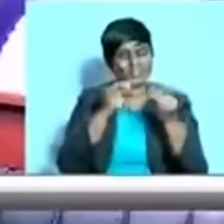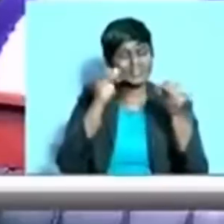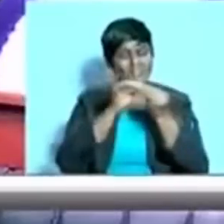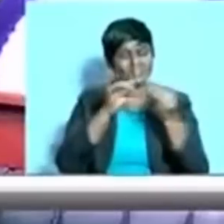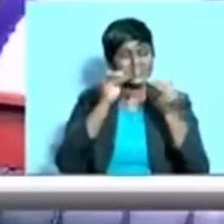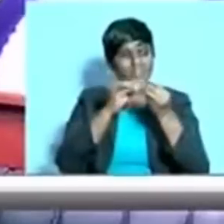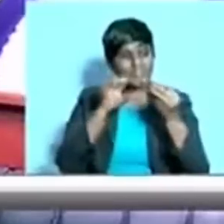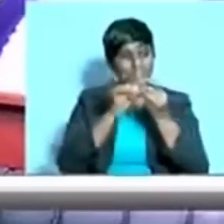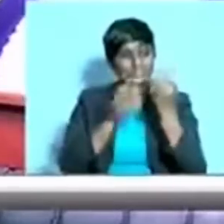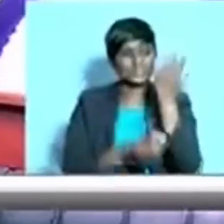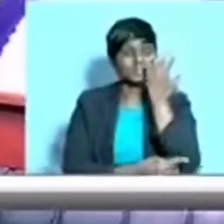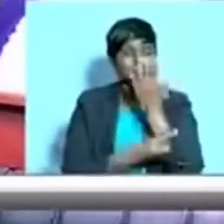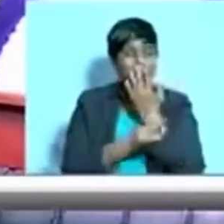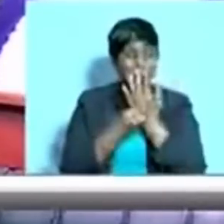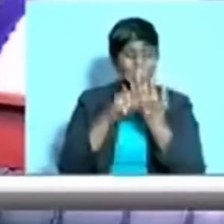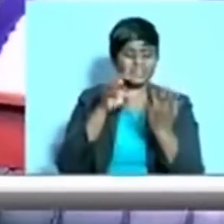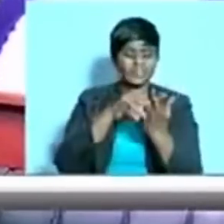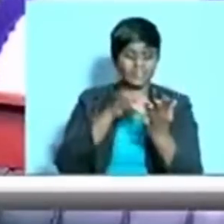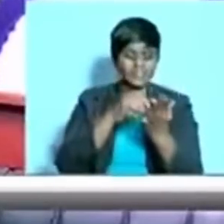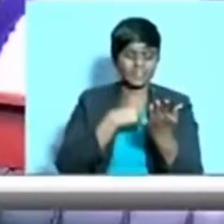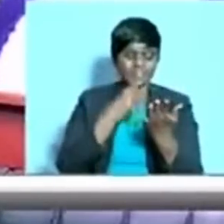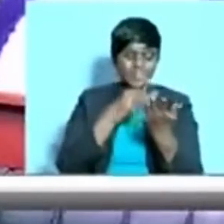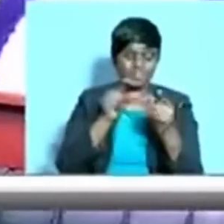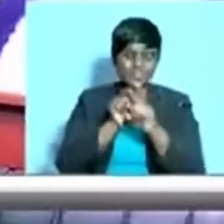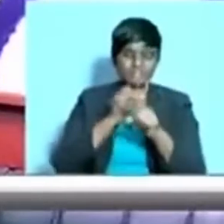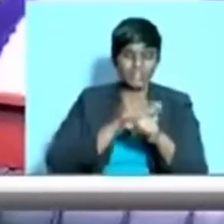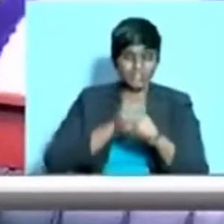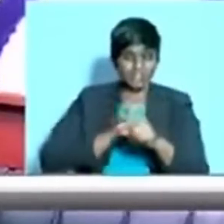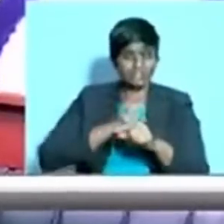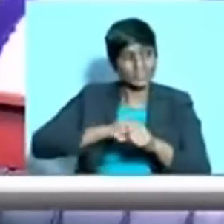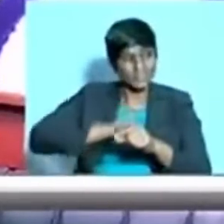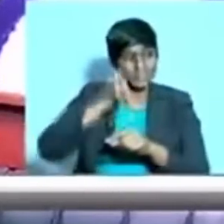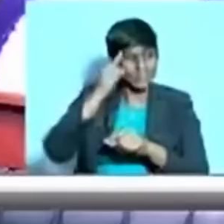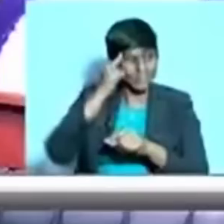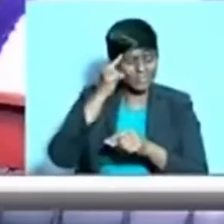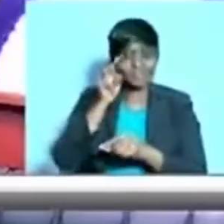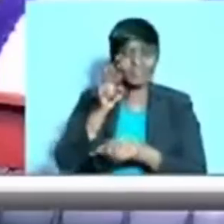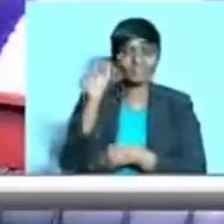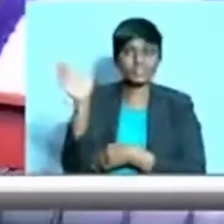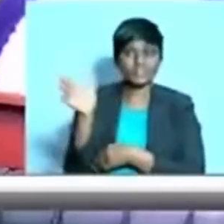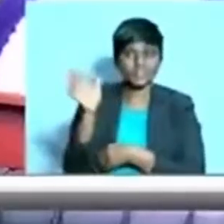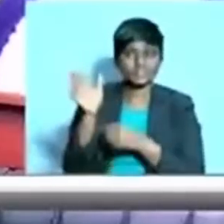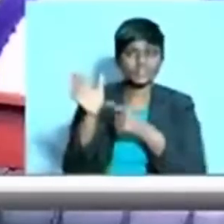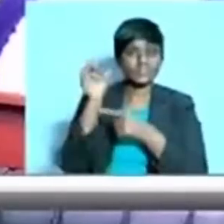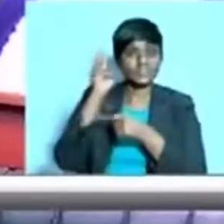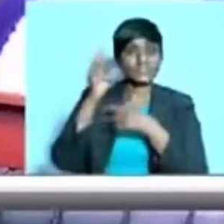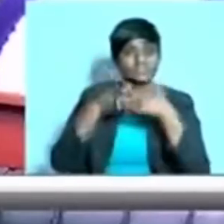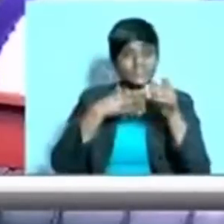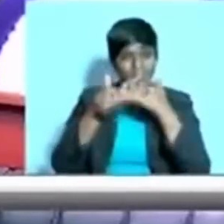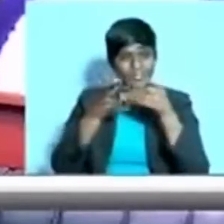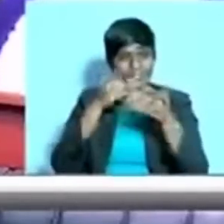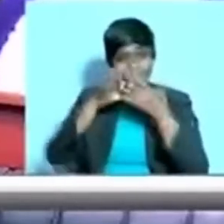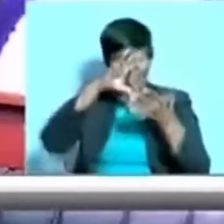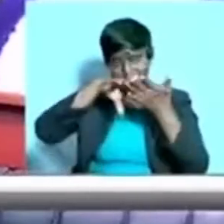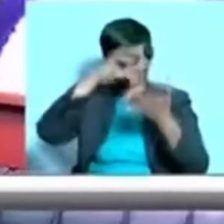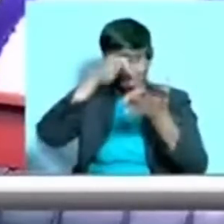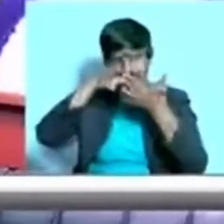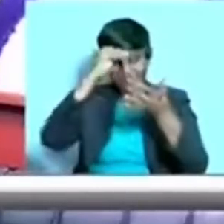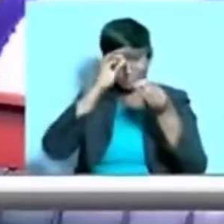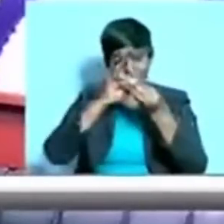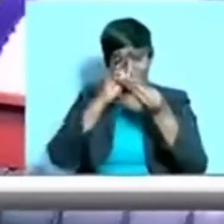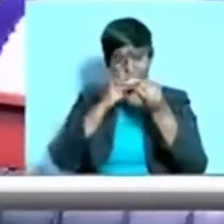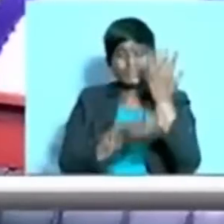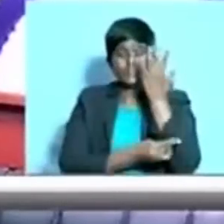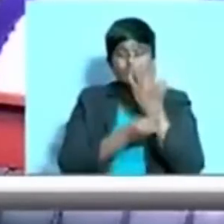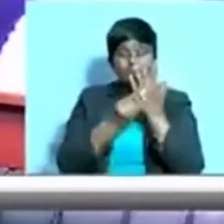of developmental matters, and I think UPND will easily grasp these developmental matters